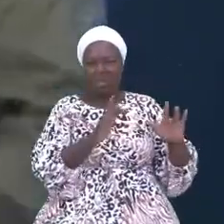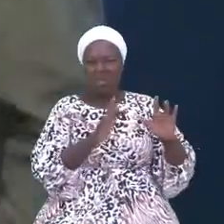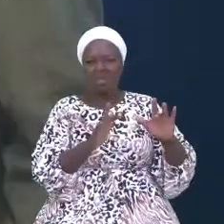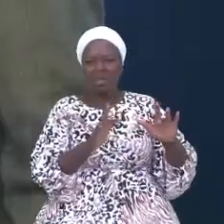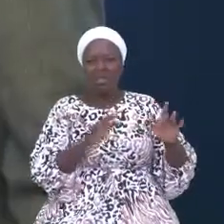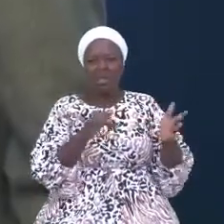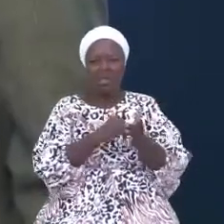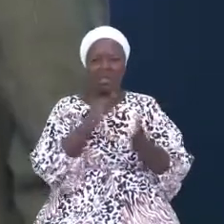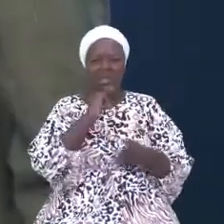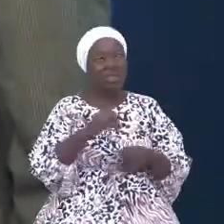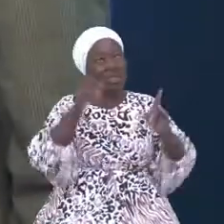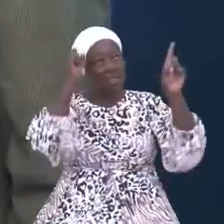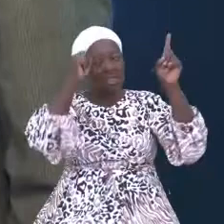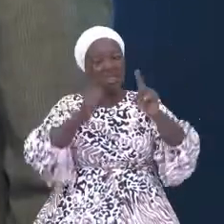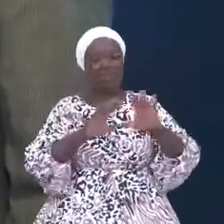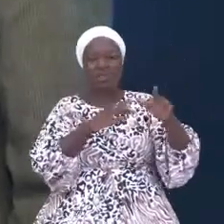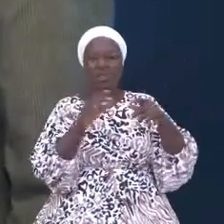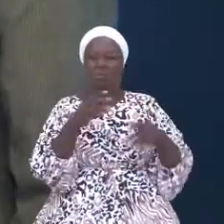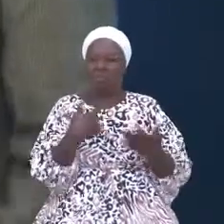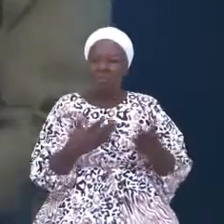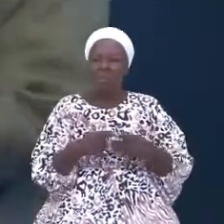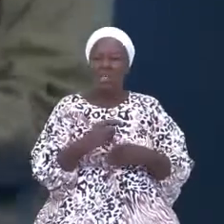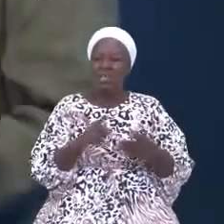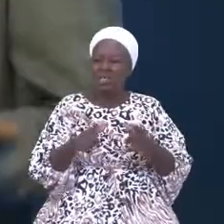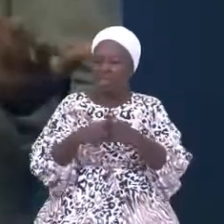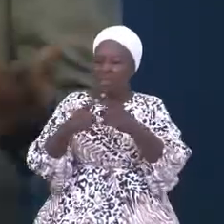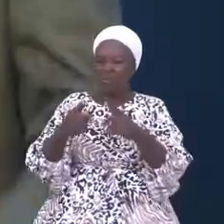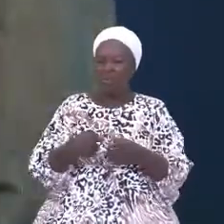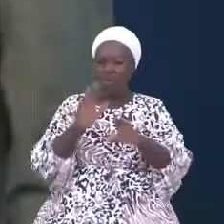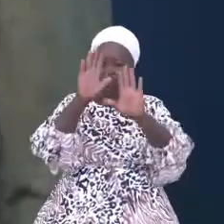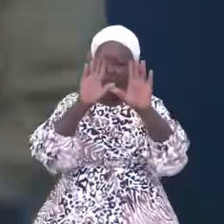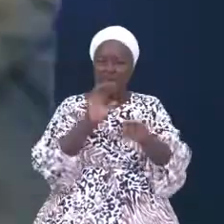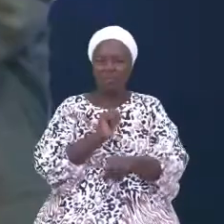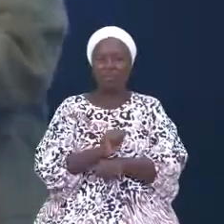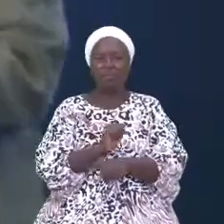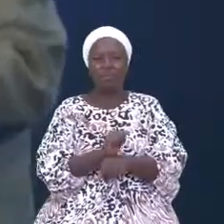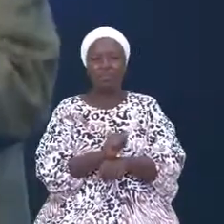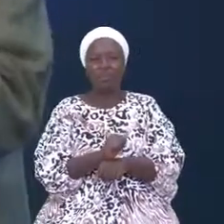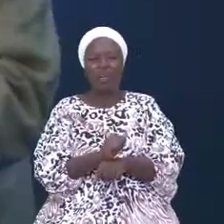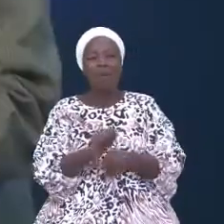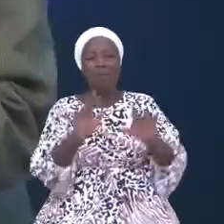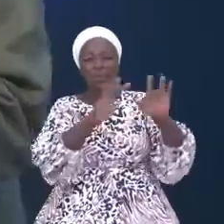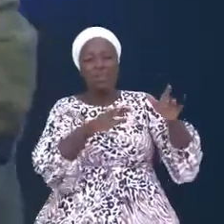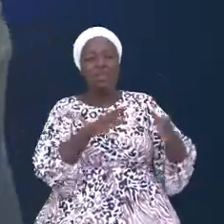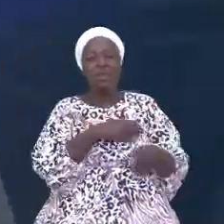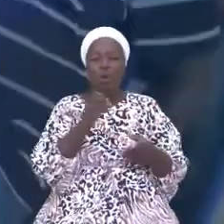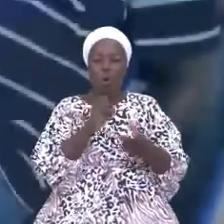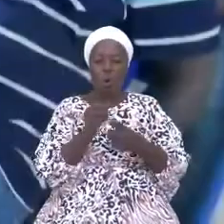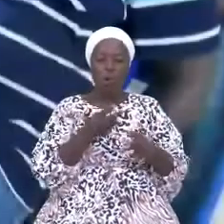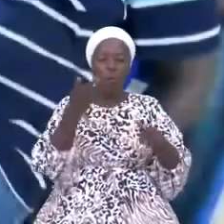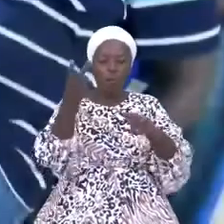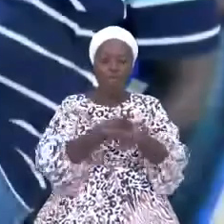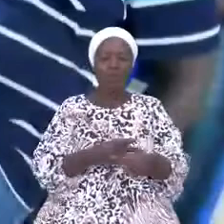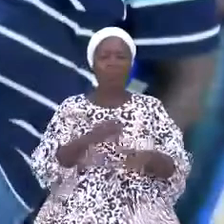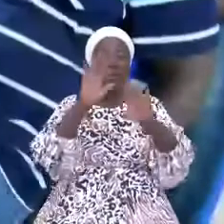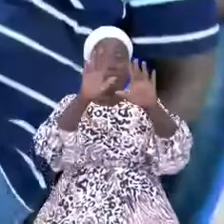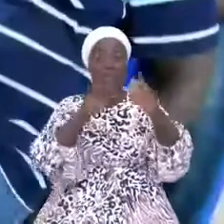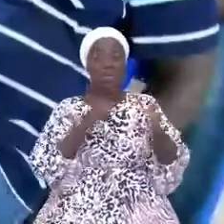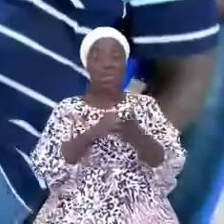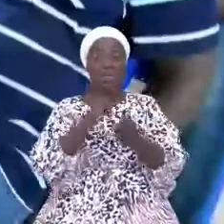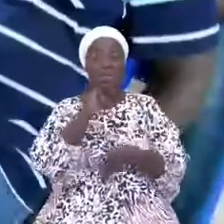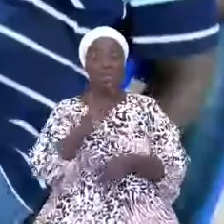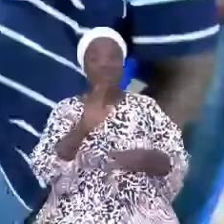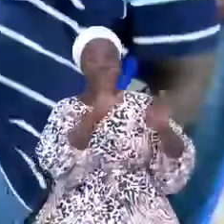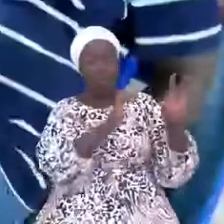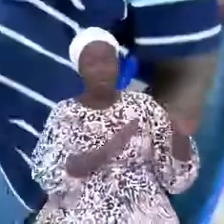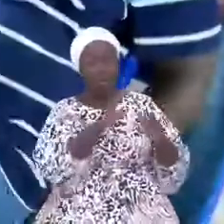it's mediatorial mercy, it's mercy. Or multiplied mercy, it is mercy that comes and